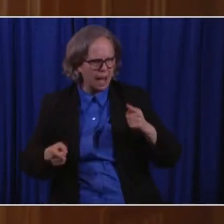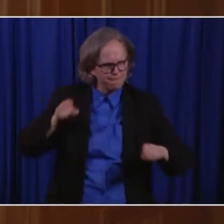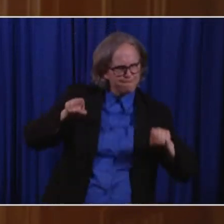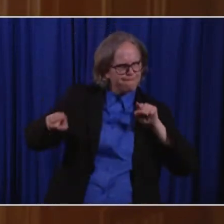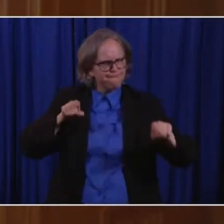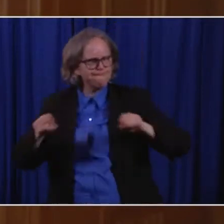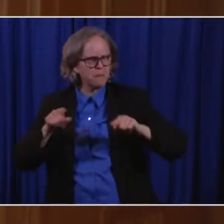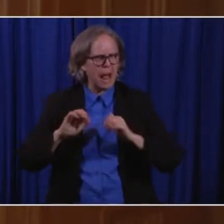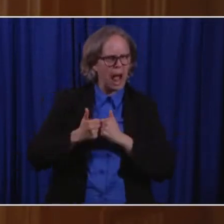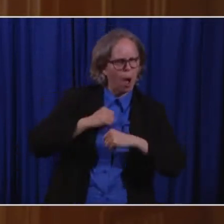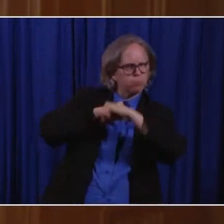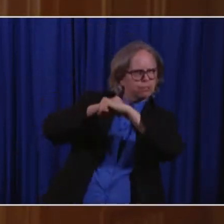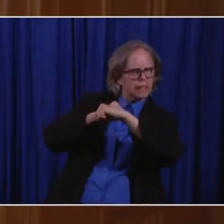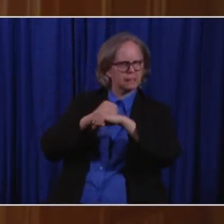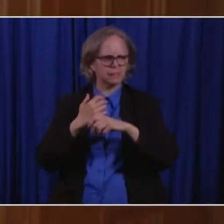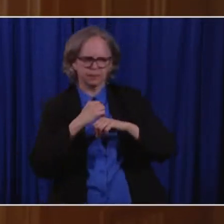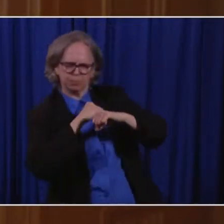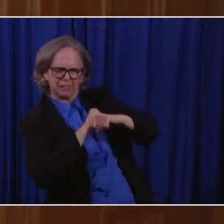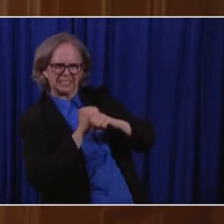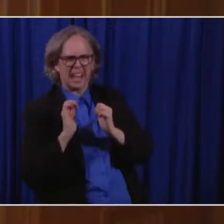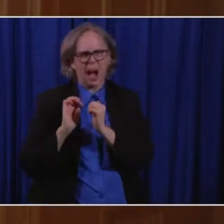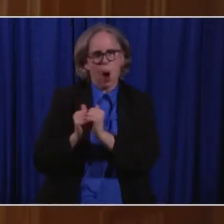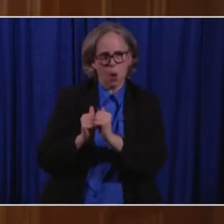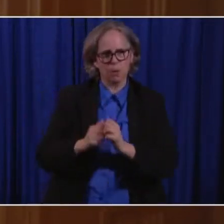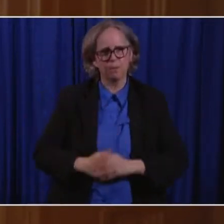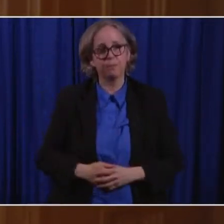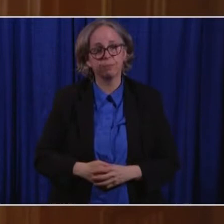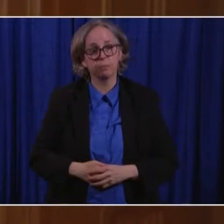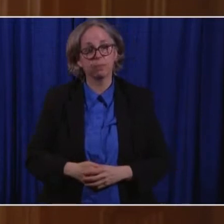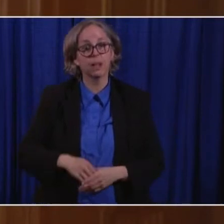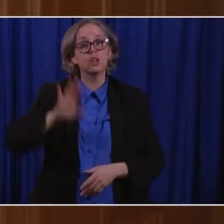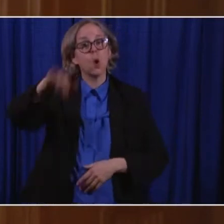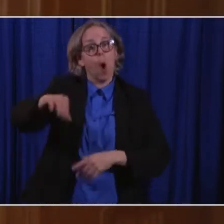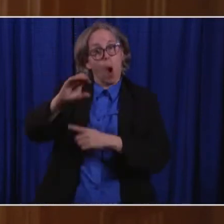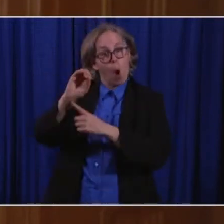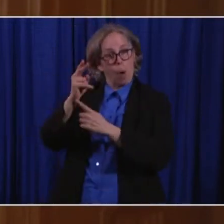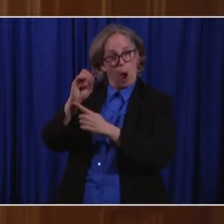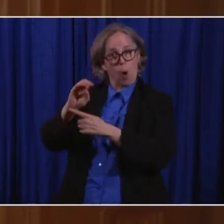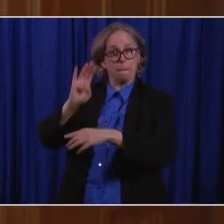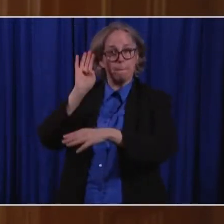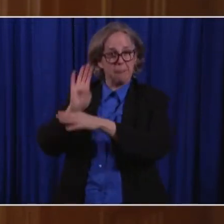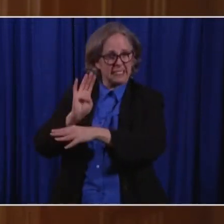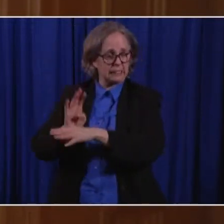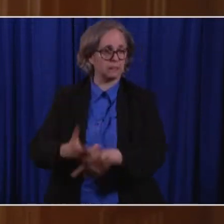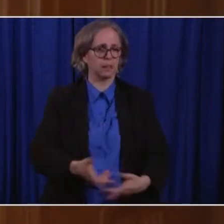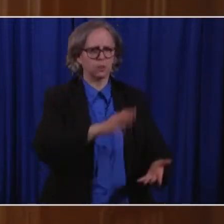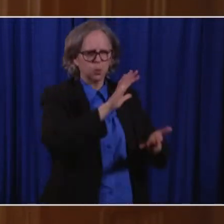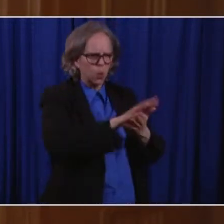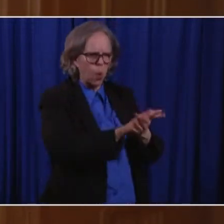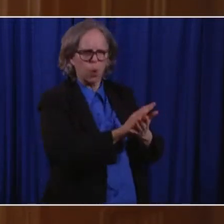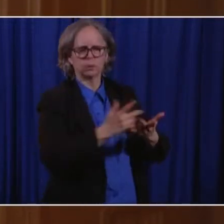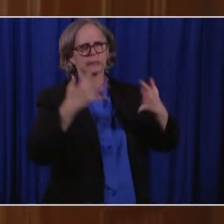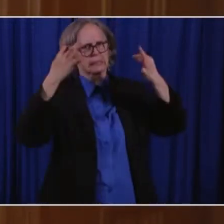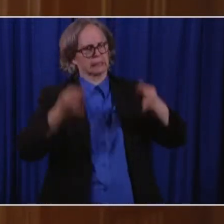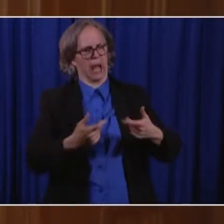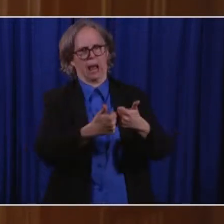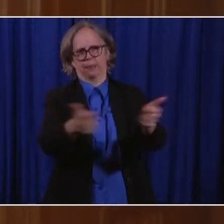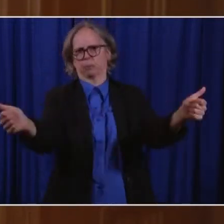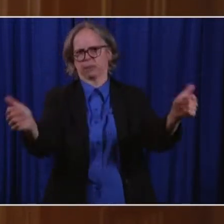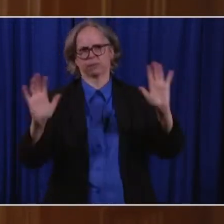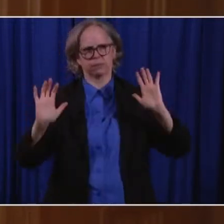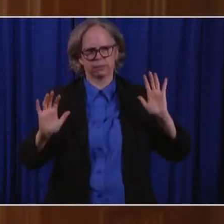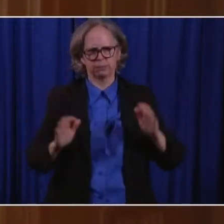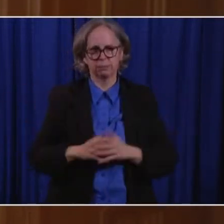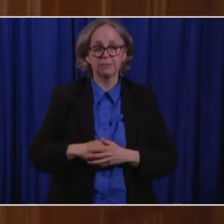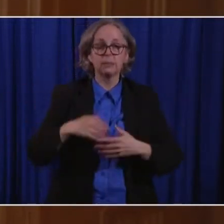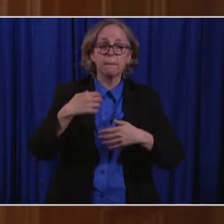appropriate. Ohio businesses and schools as well will make their own decisions about how to best keep their customers,